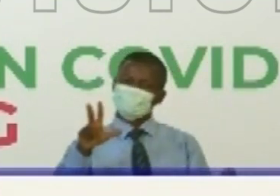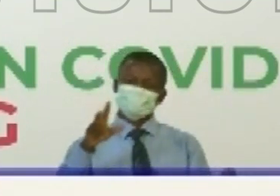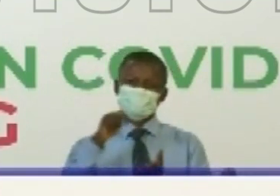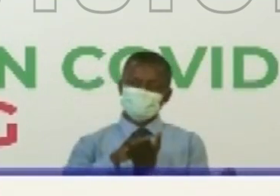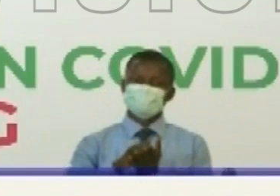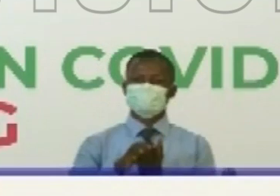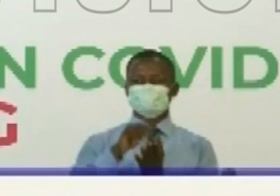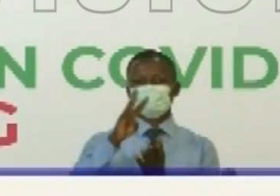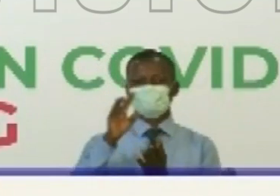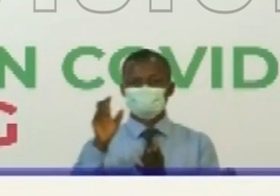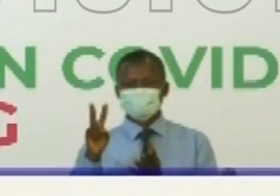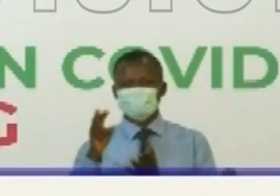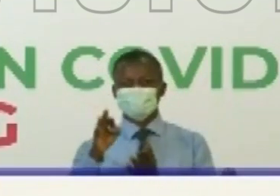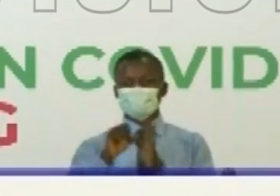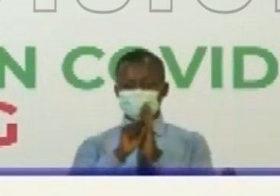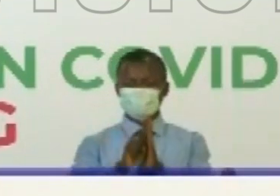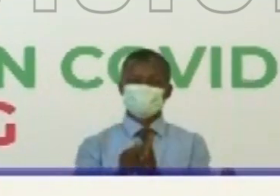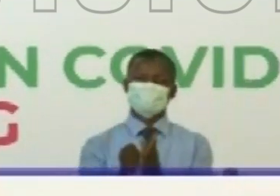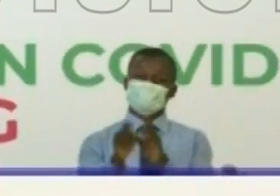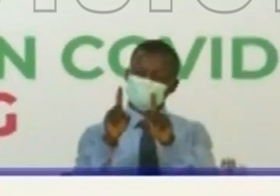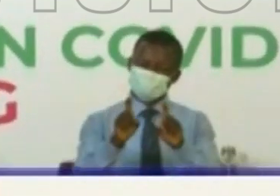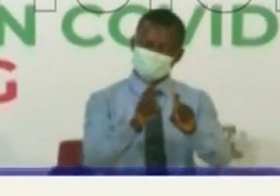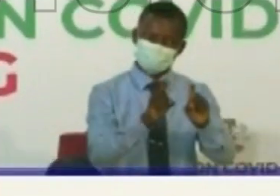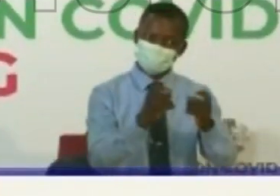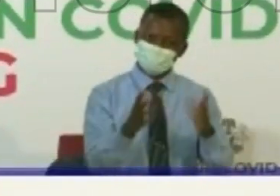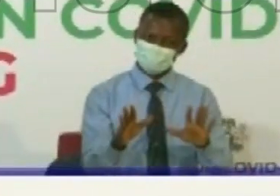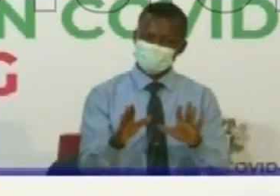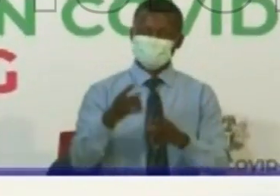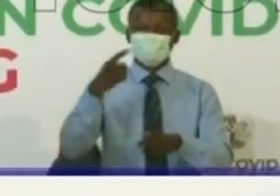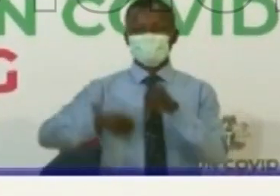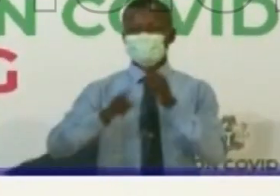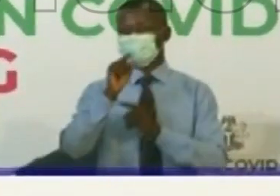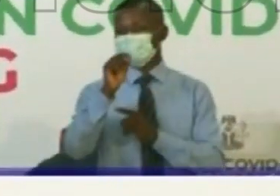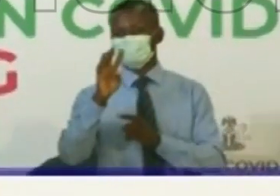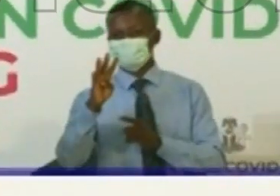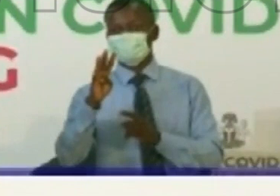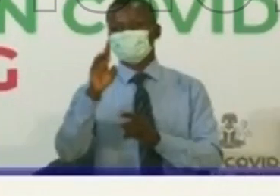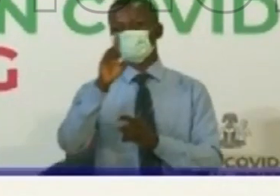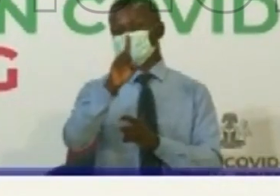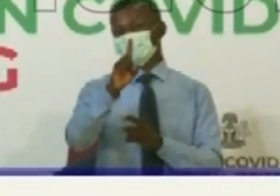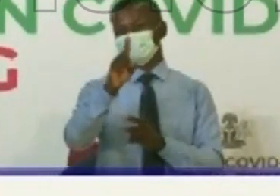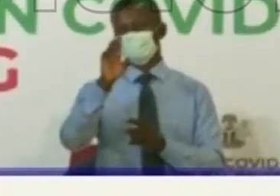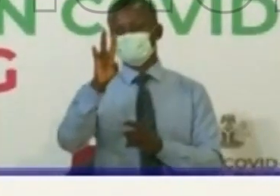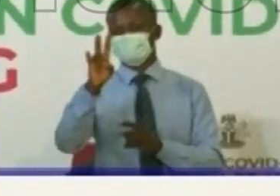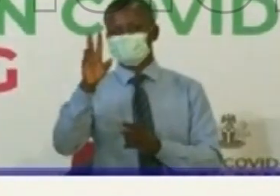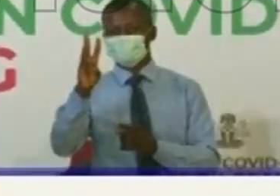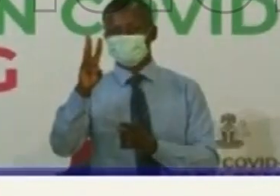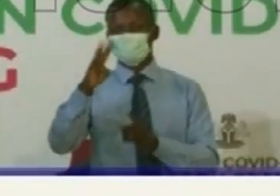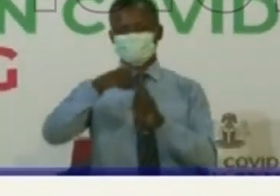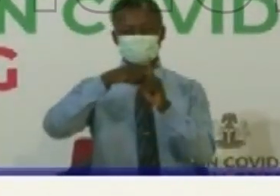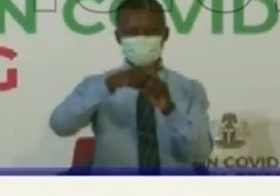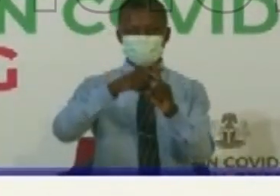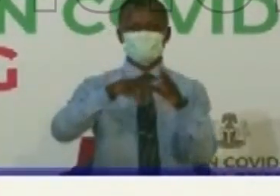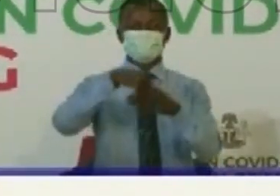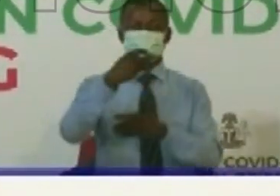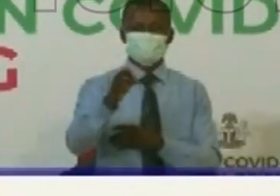433,206 samples tested. In the last 24 hours, we recorded 176 positive cases